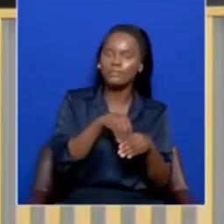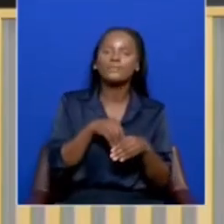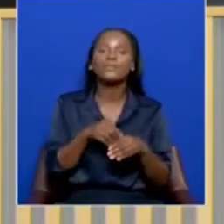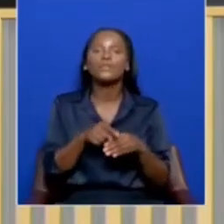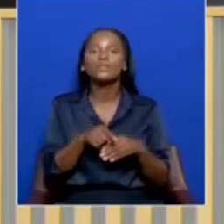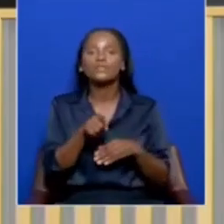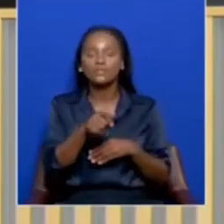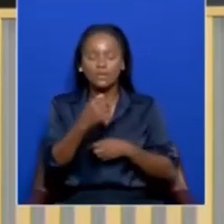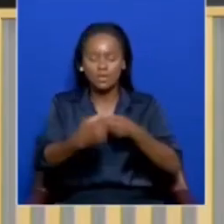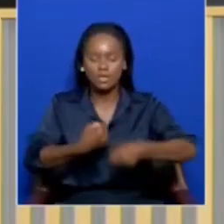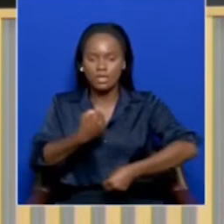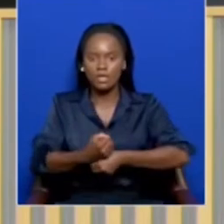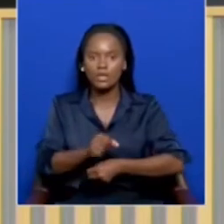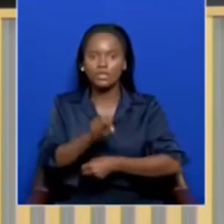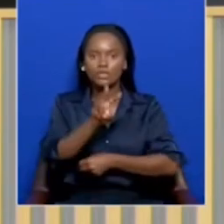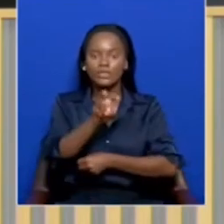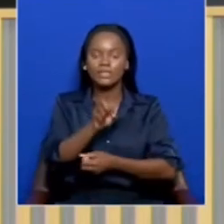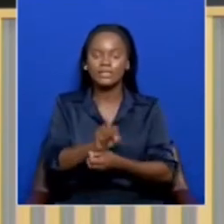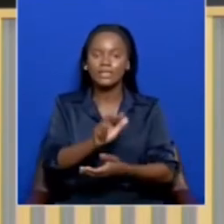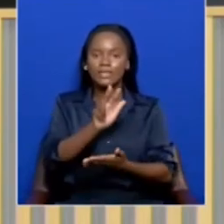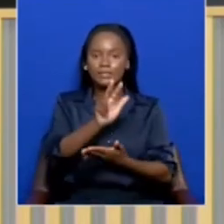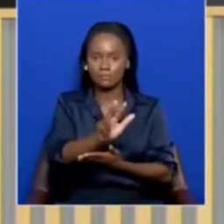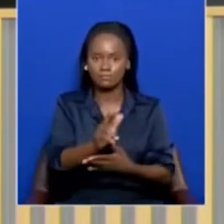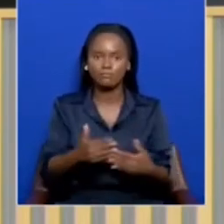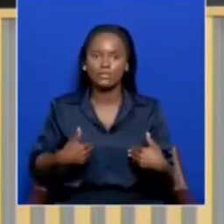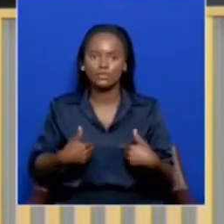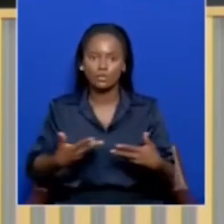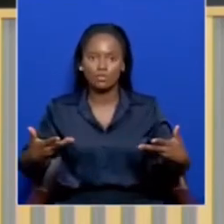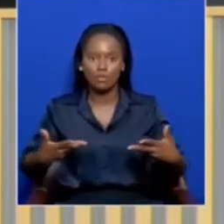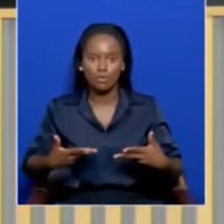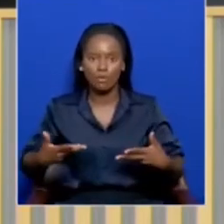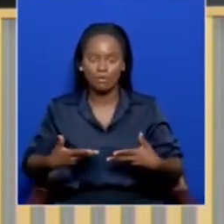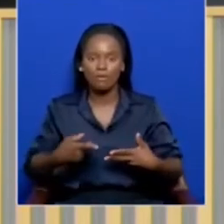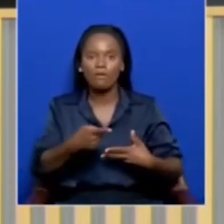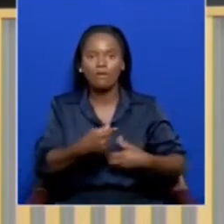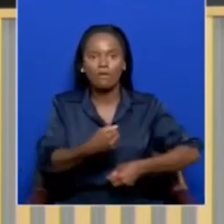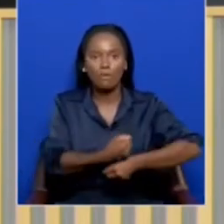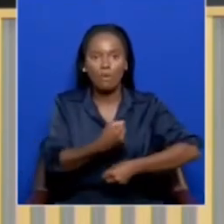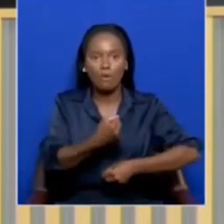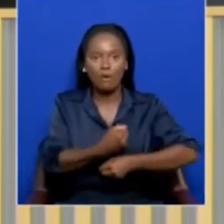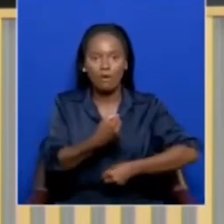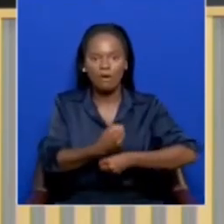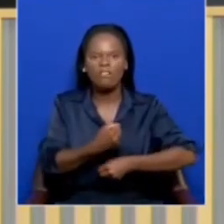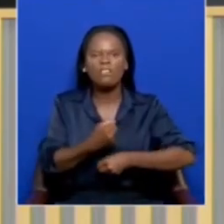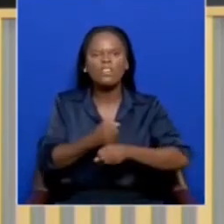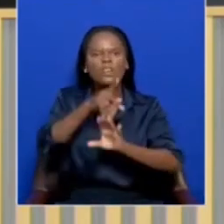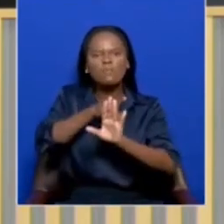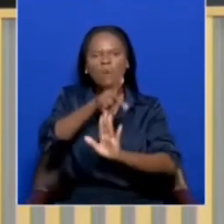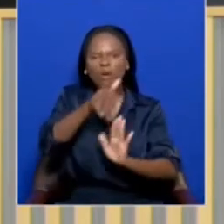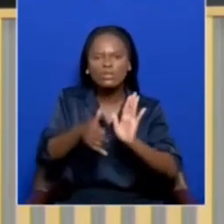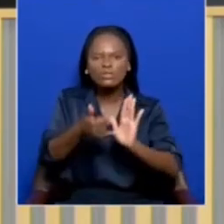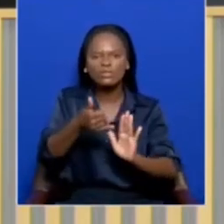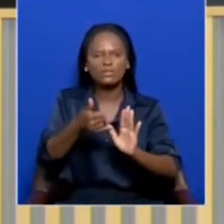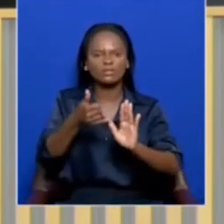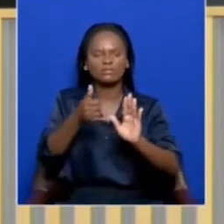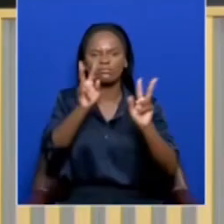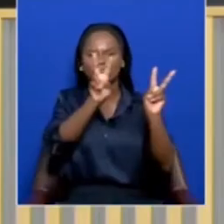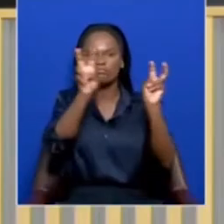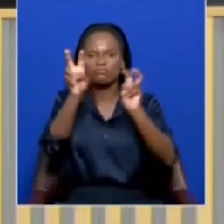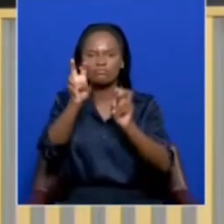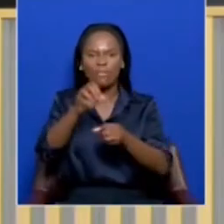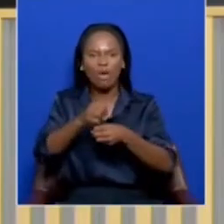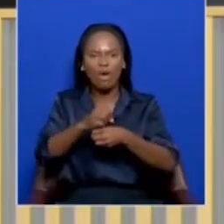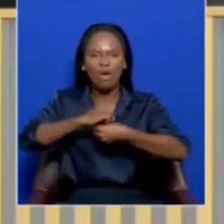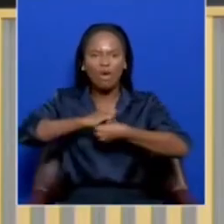covert operations of the Crime Intelligence. So in the year 2013, I did my first